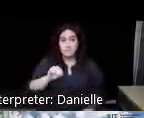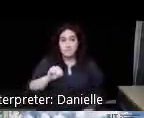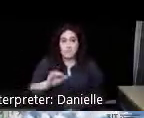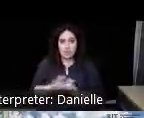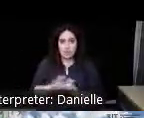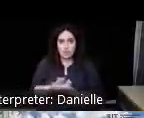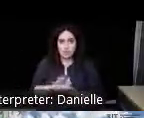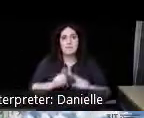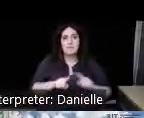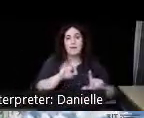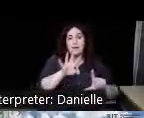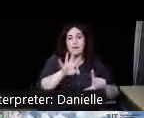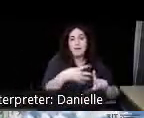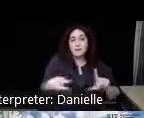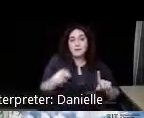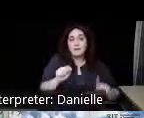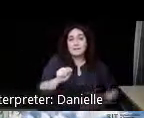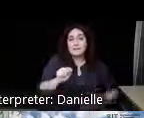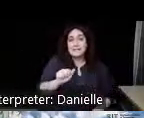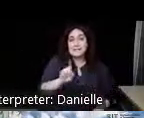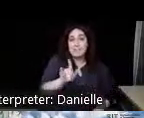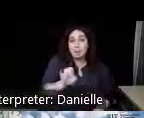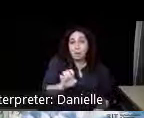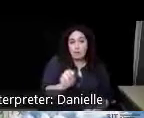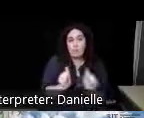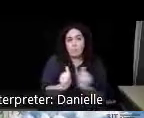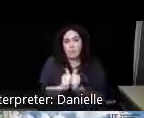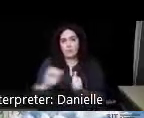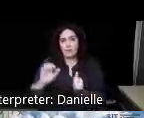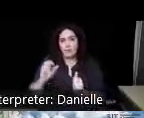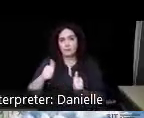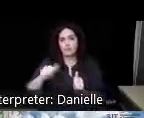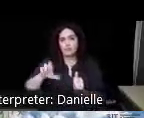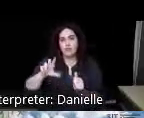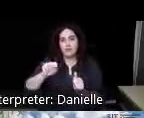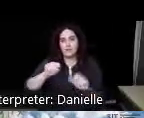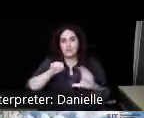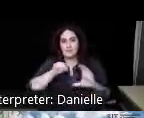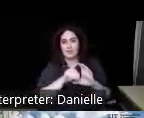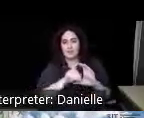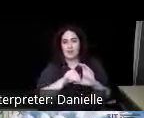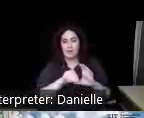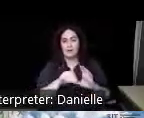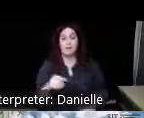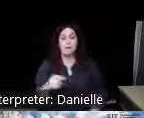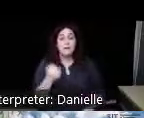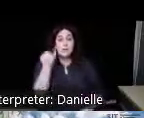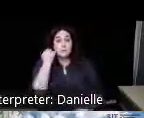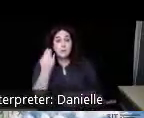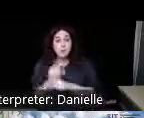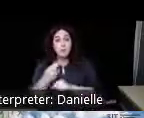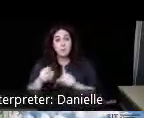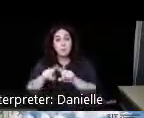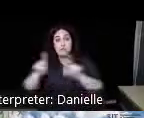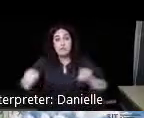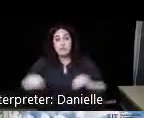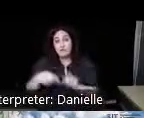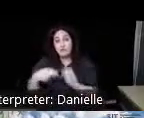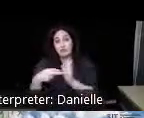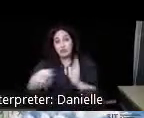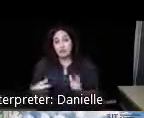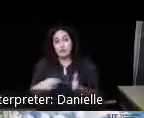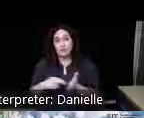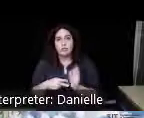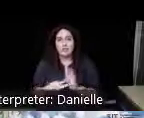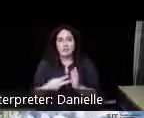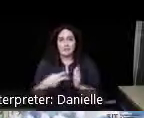example, screen reader users, they're going to encounter text and blank cells. And those cells that are filled with the color,